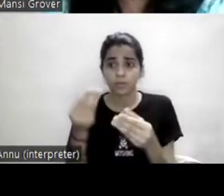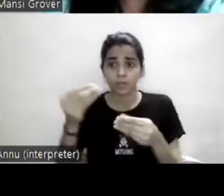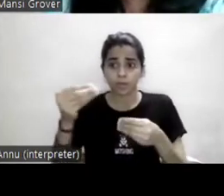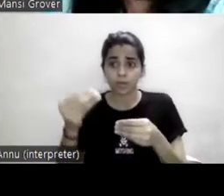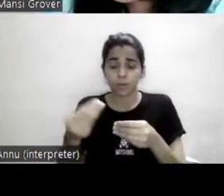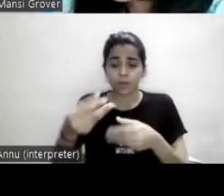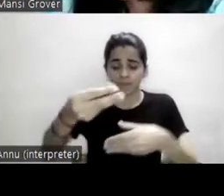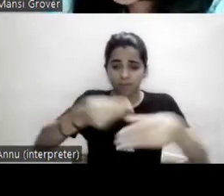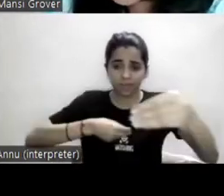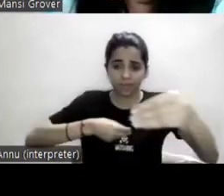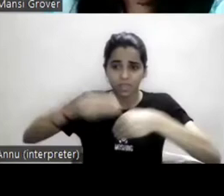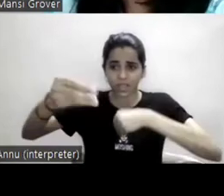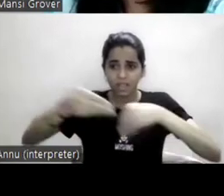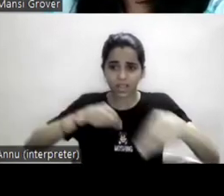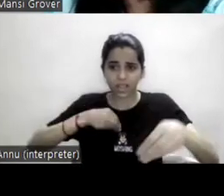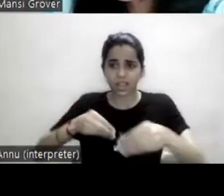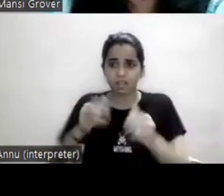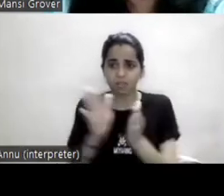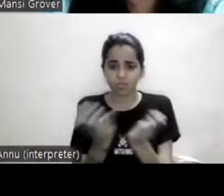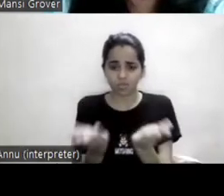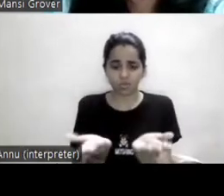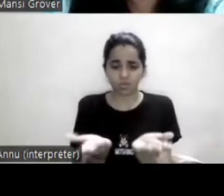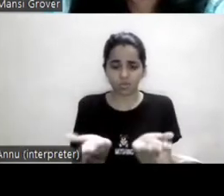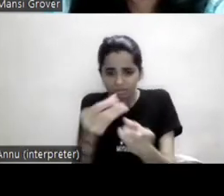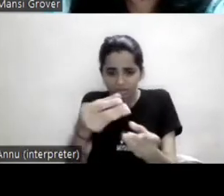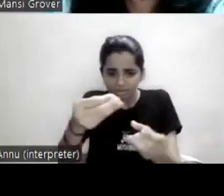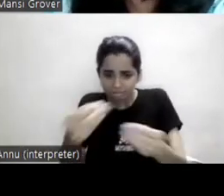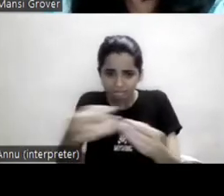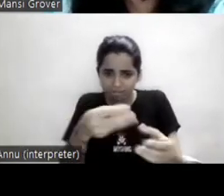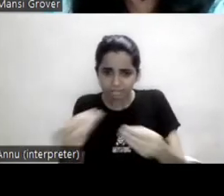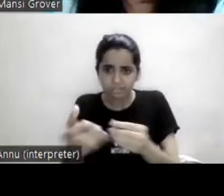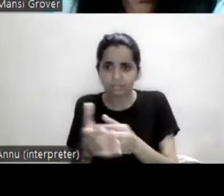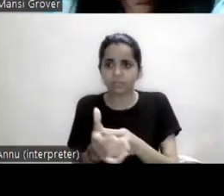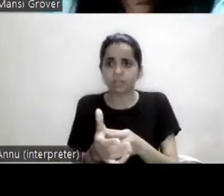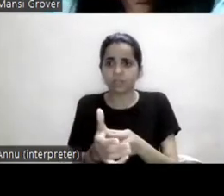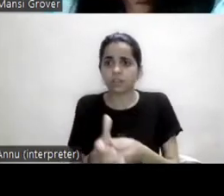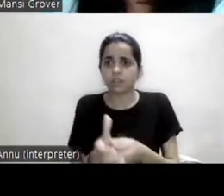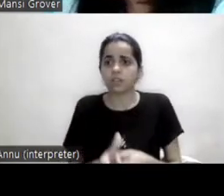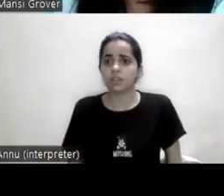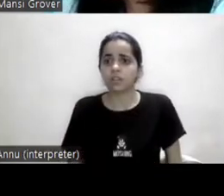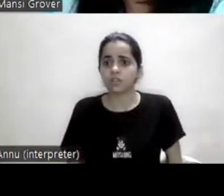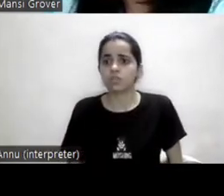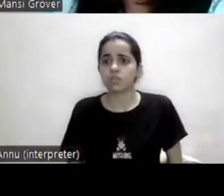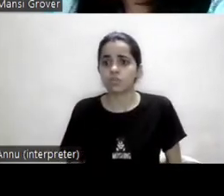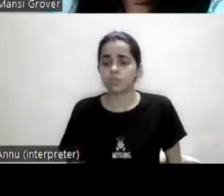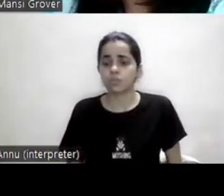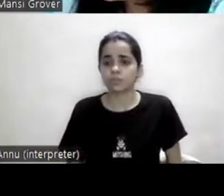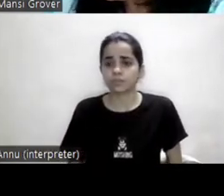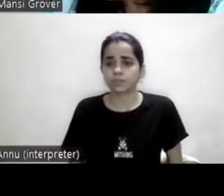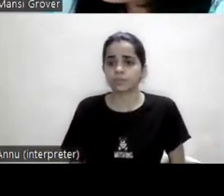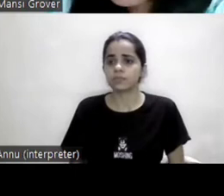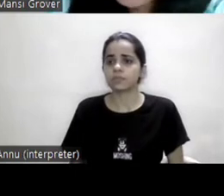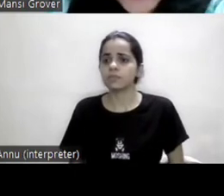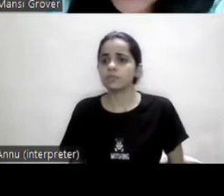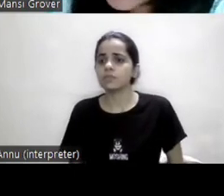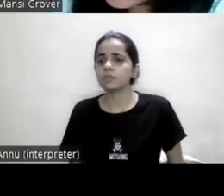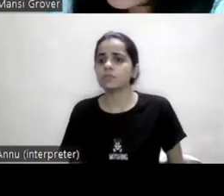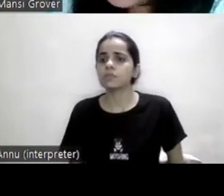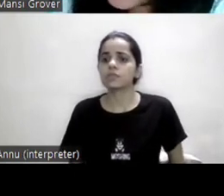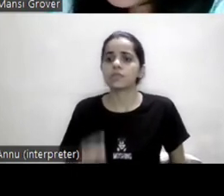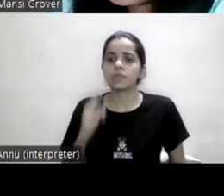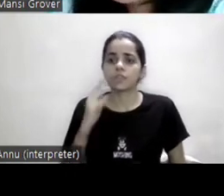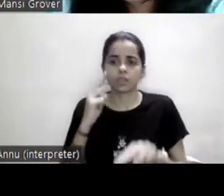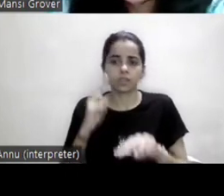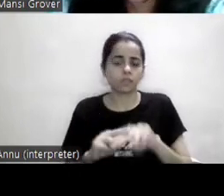out. So what I'm trying to do is I'm trying to locate if I can find ebooks for you. But if that is